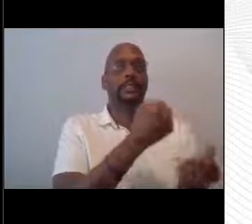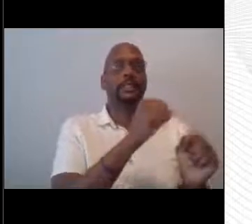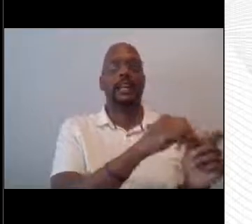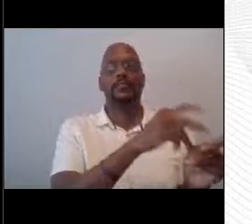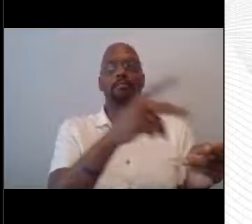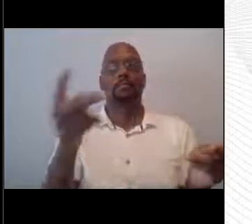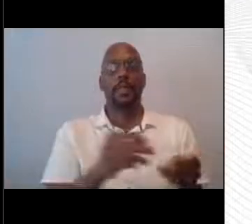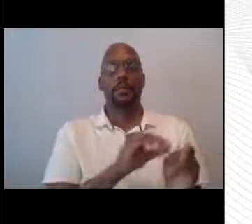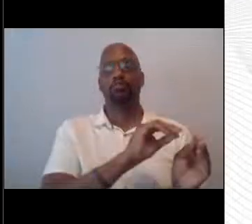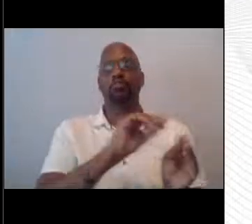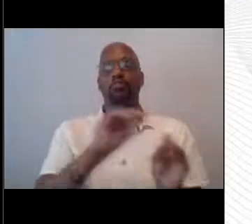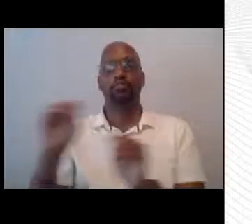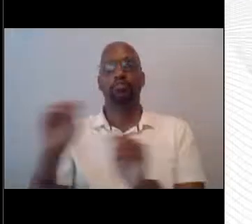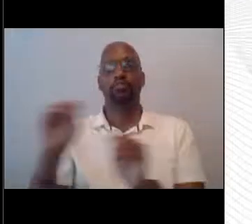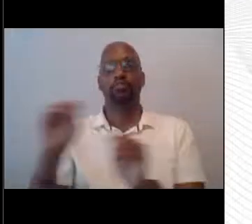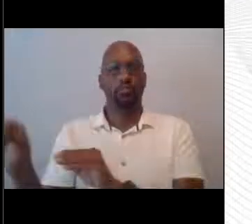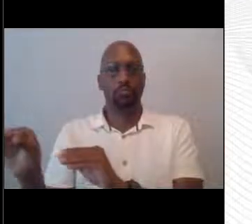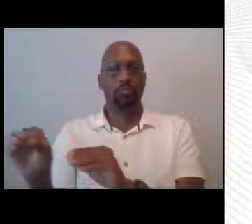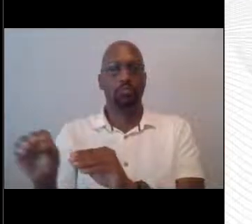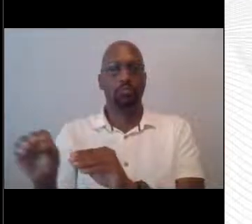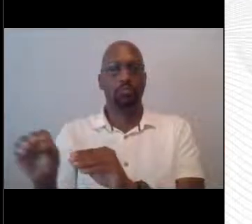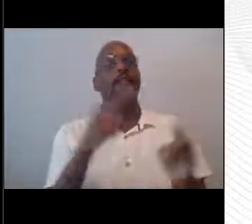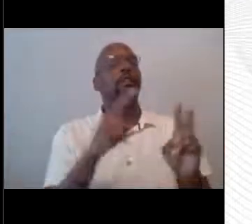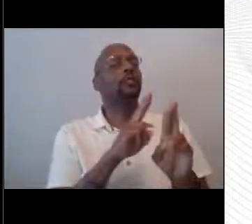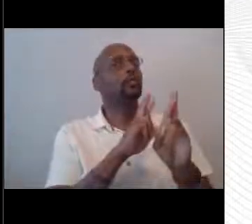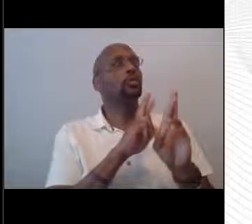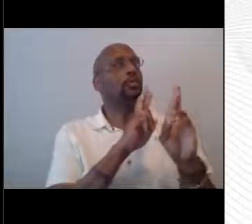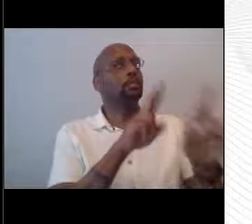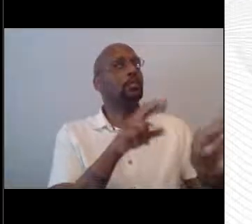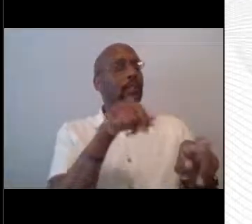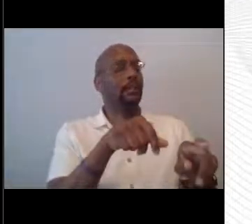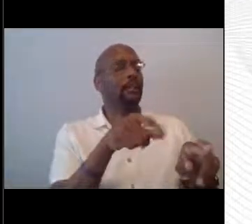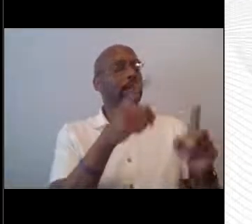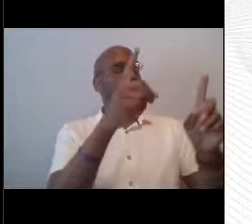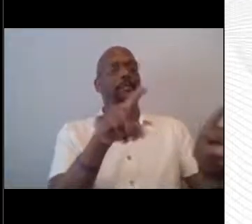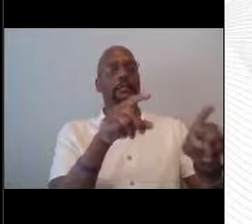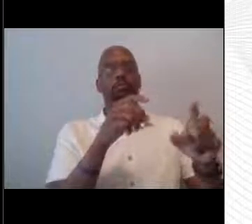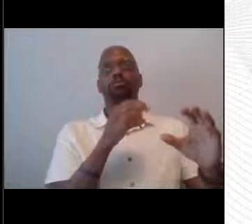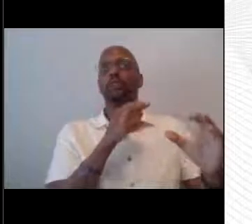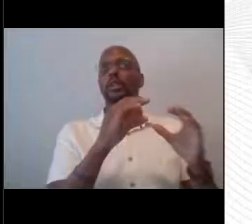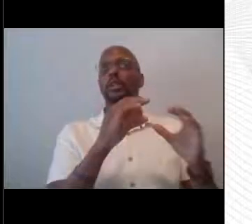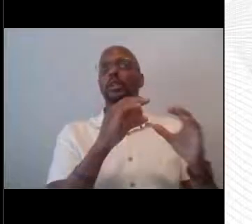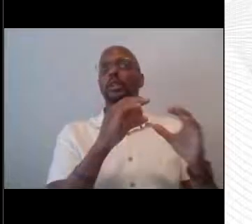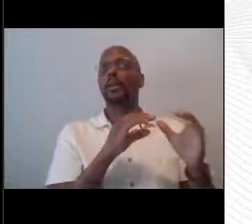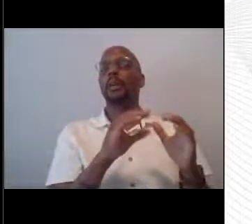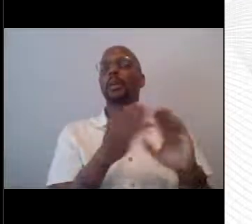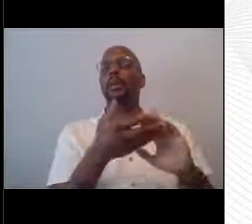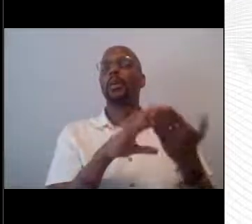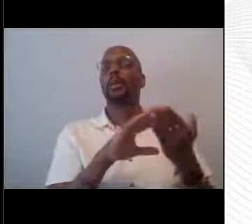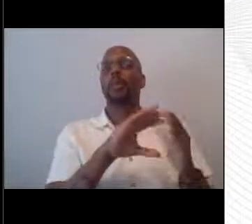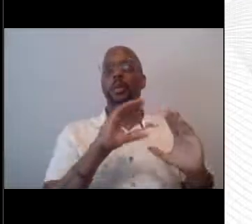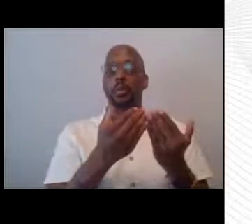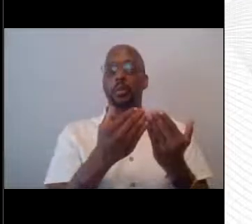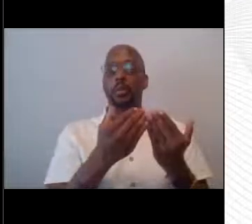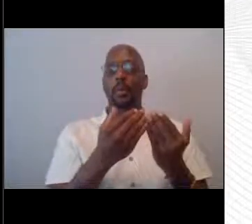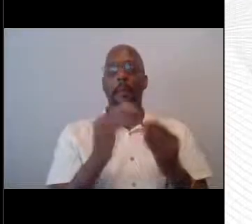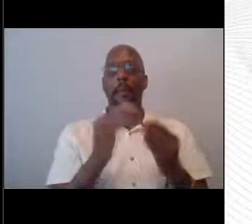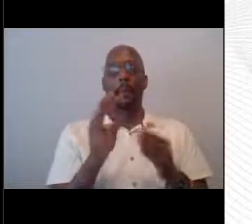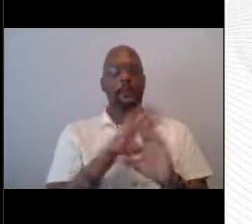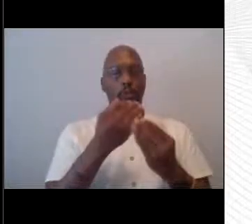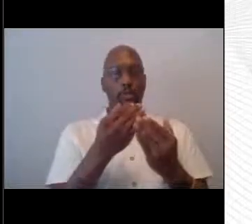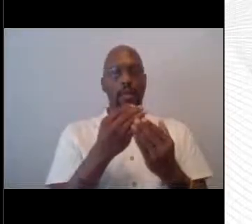He's also very well respected for his ability to successfully engage with community groups, business groups, and elected officials